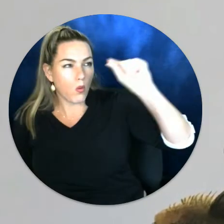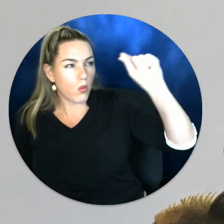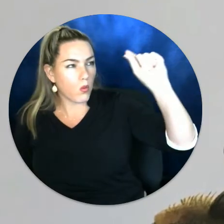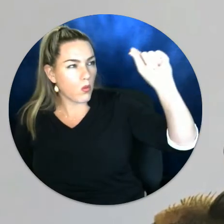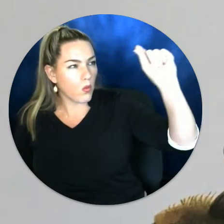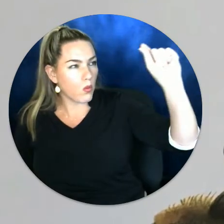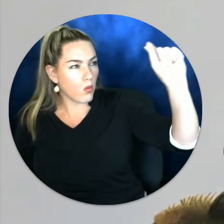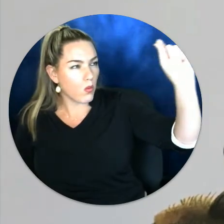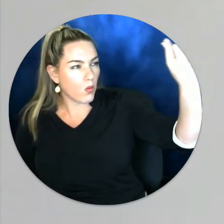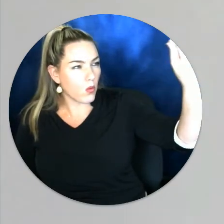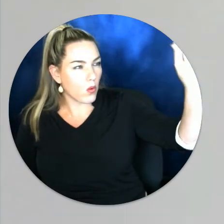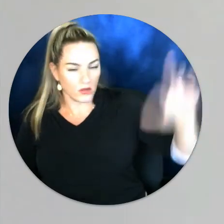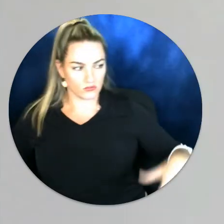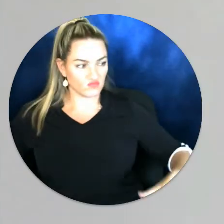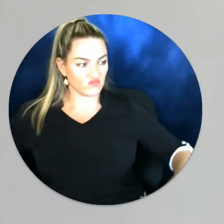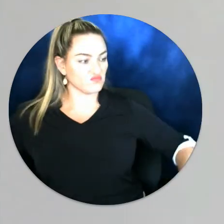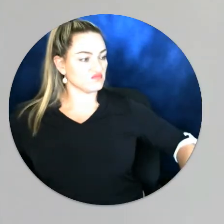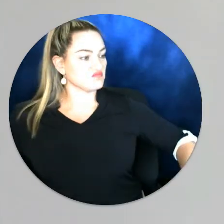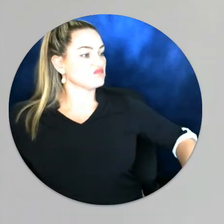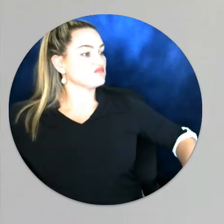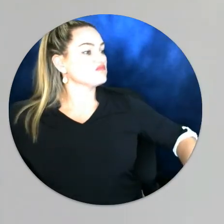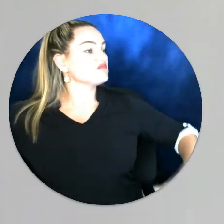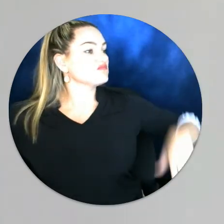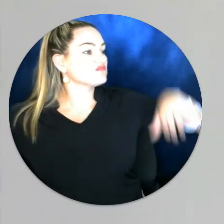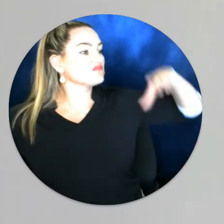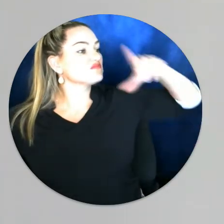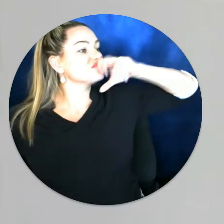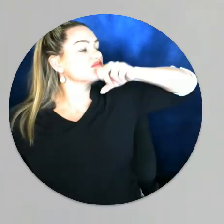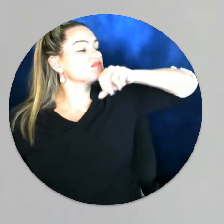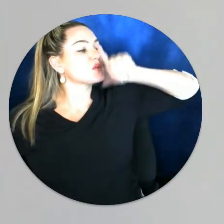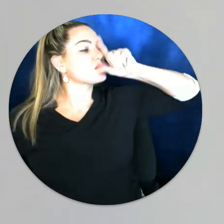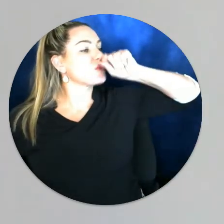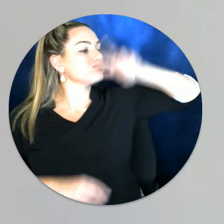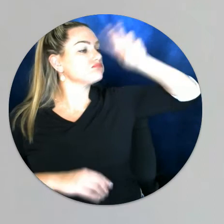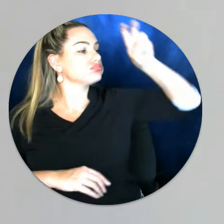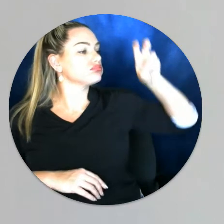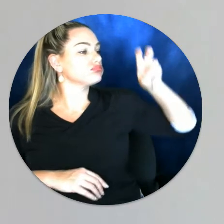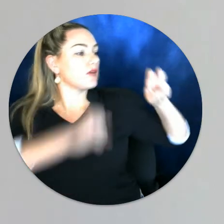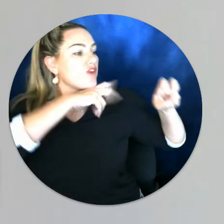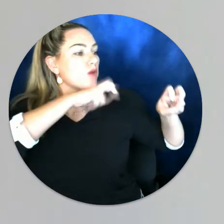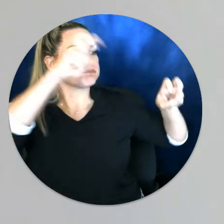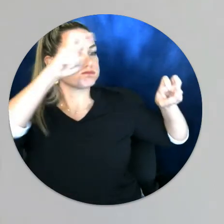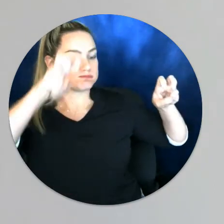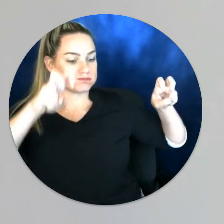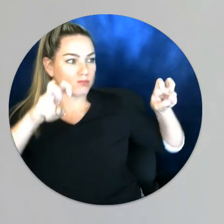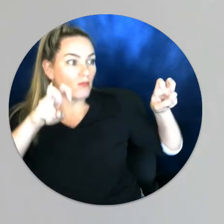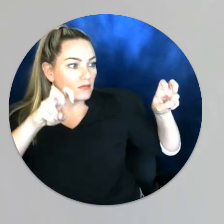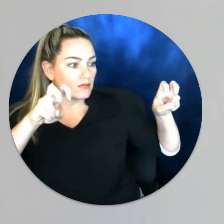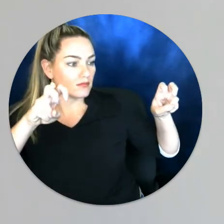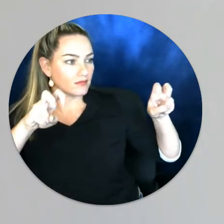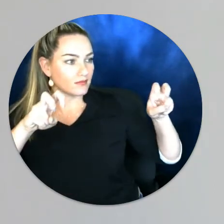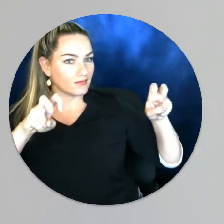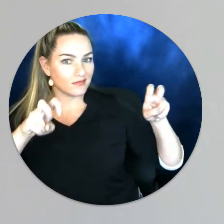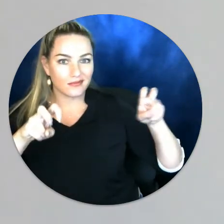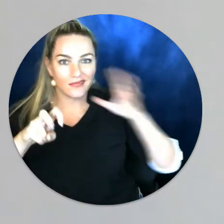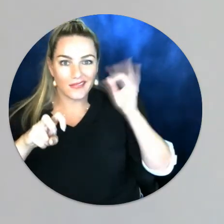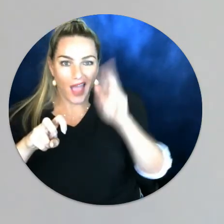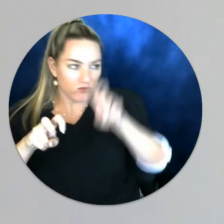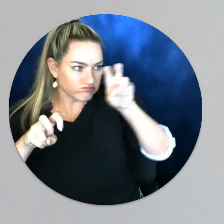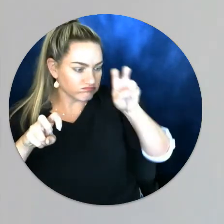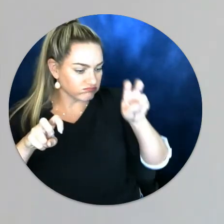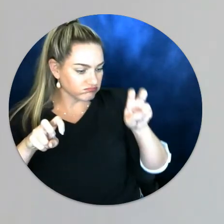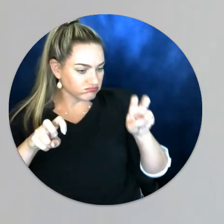the sky. Then down flew the bird, and down jumped the frog. Down climbed the